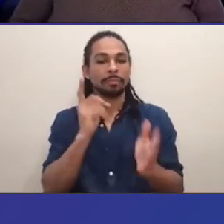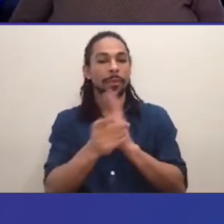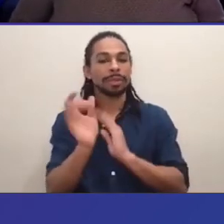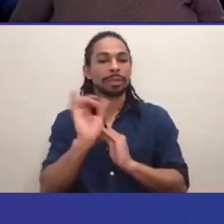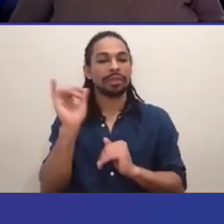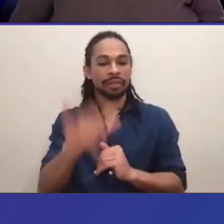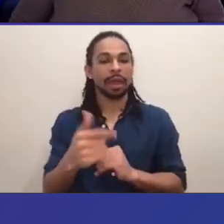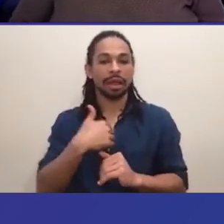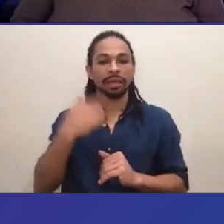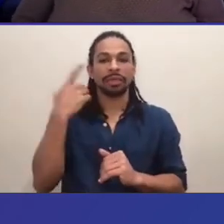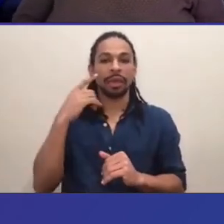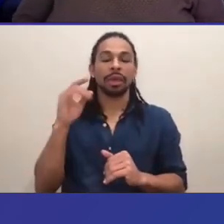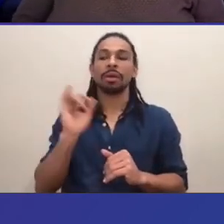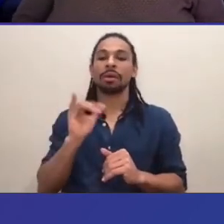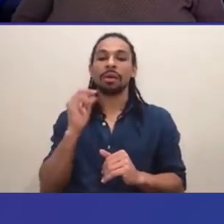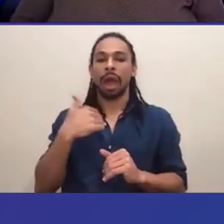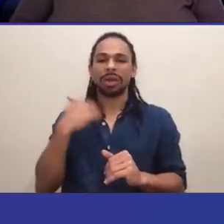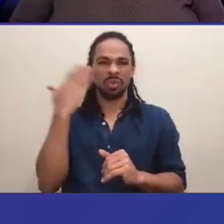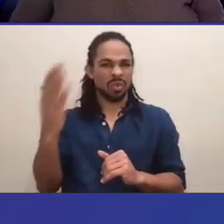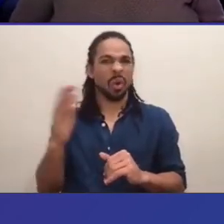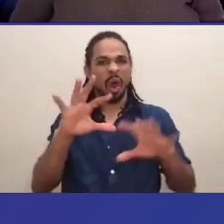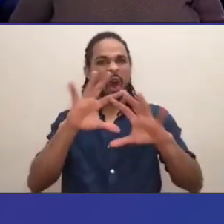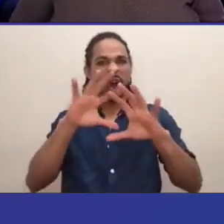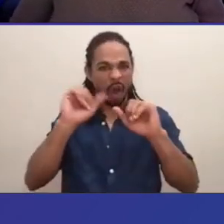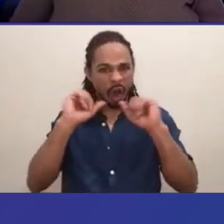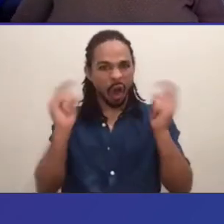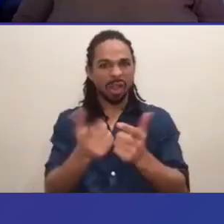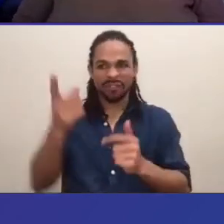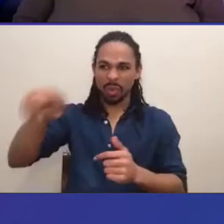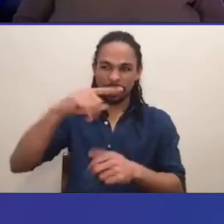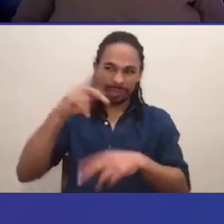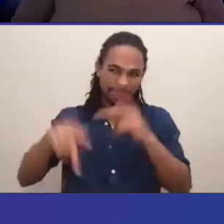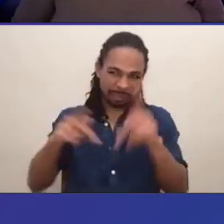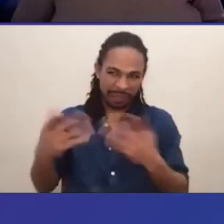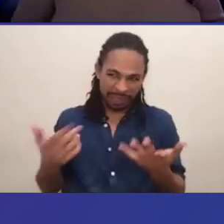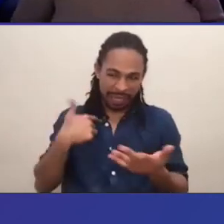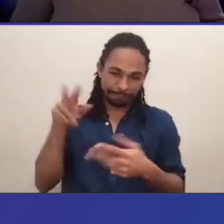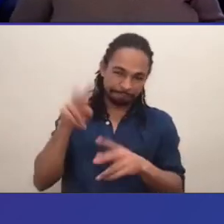thinking, like, I don't know all those people, and it's just like,